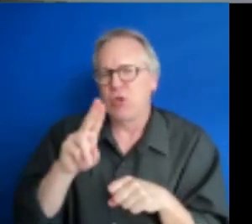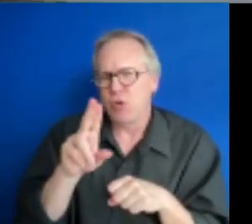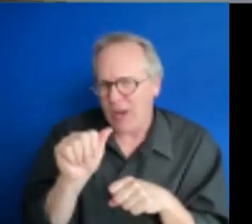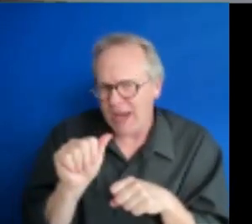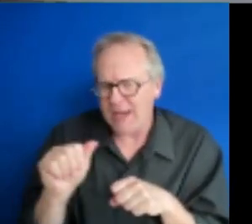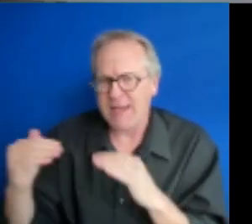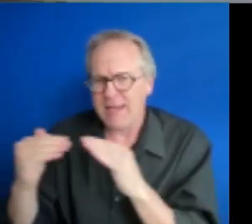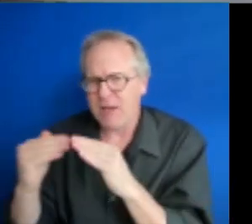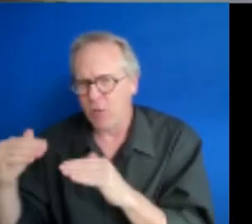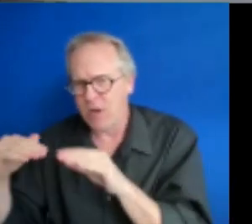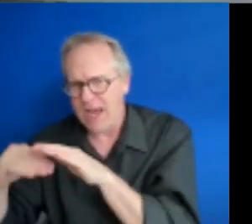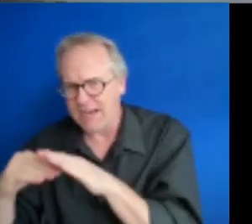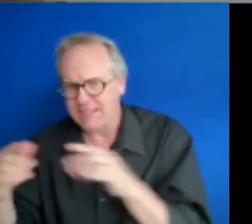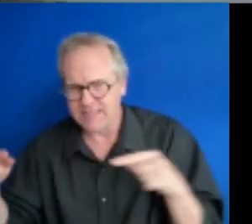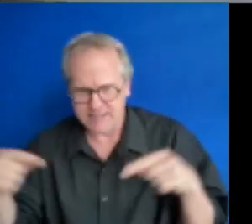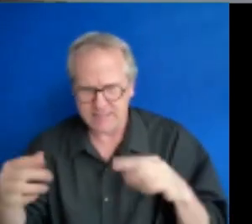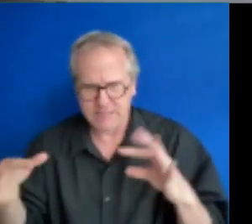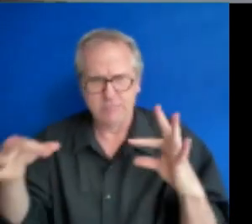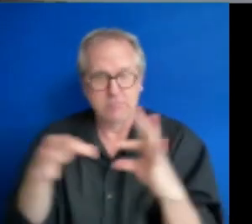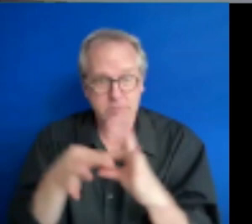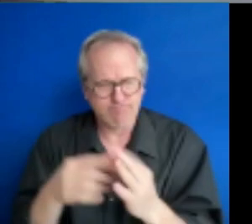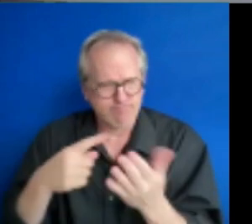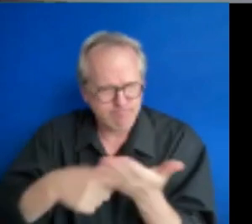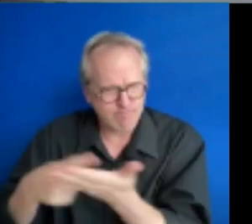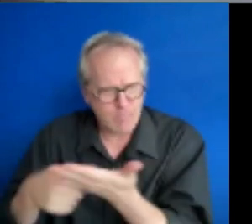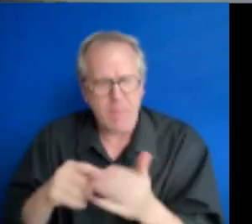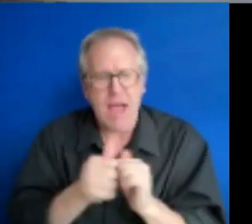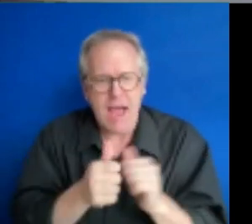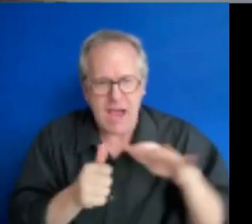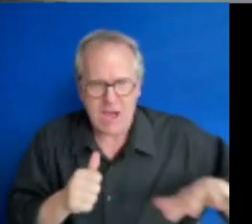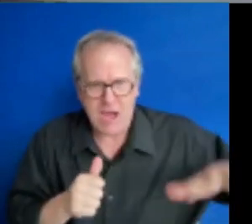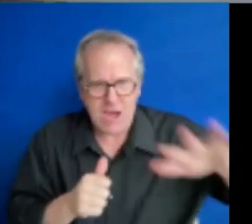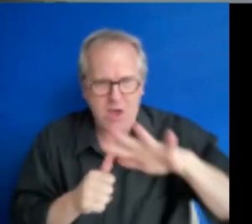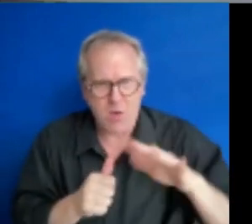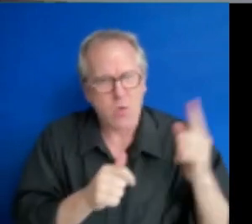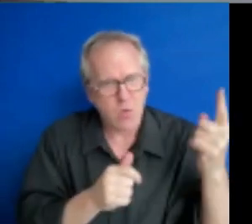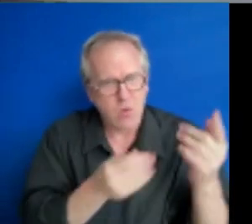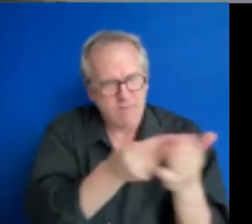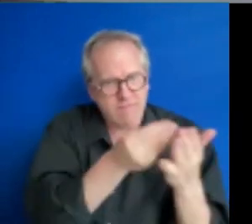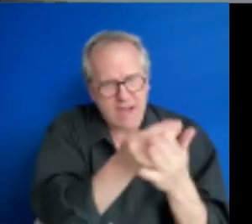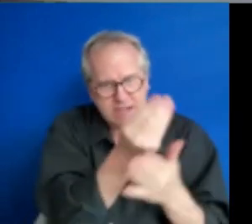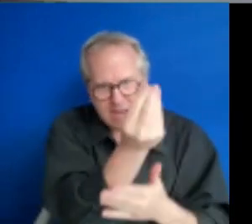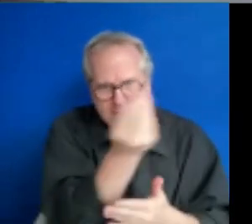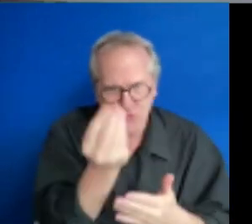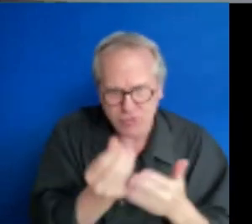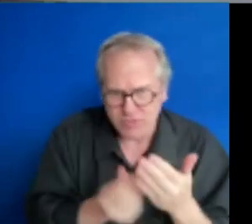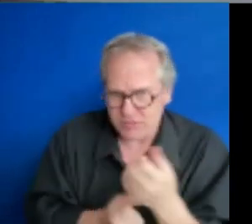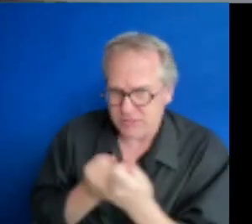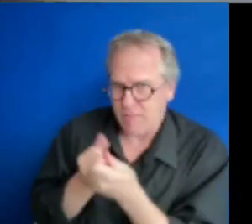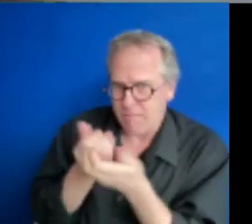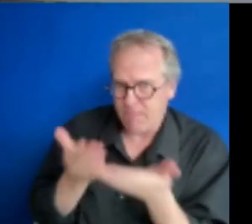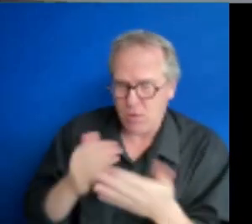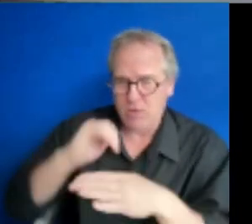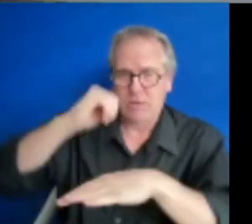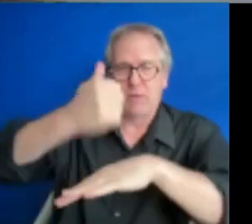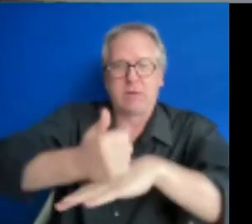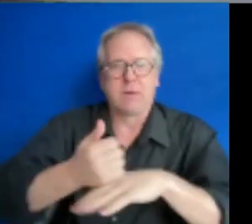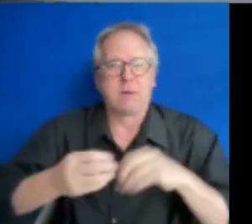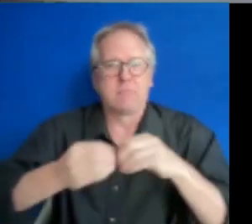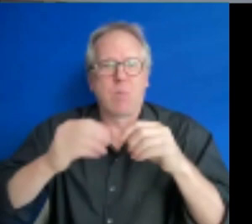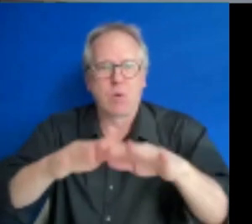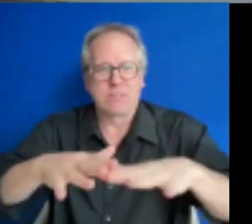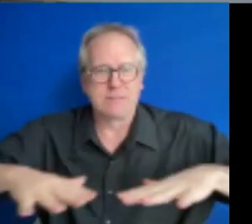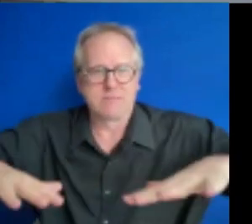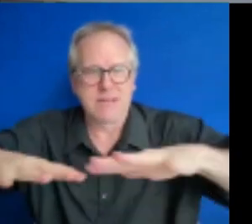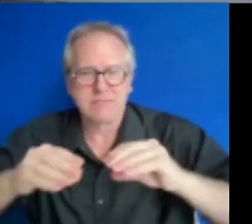into conversation about how the UUA could financially support and create more